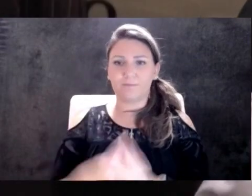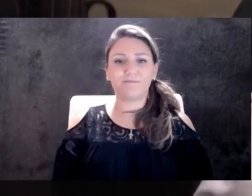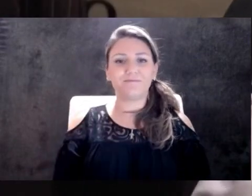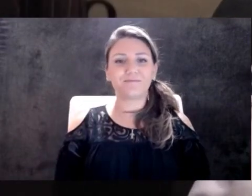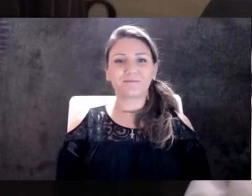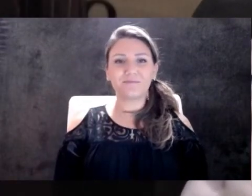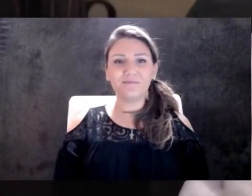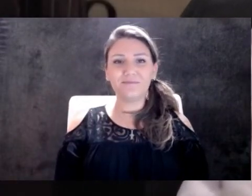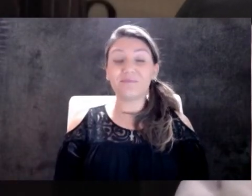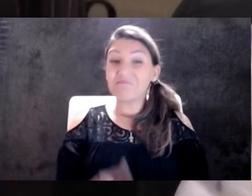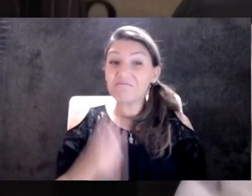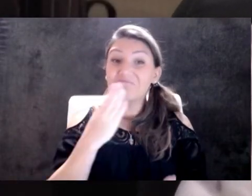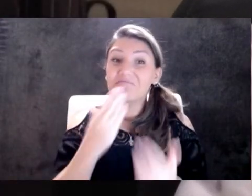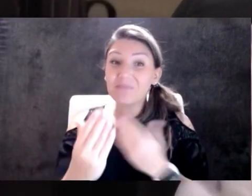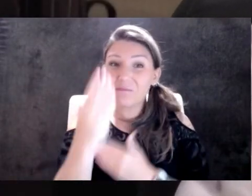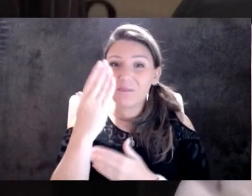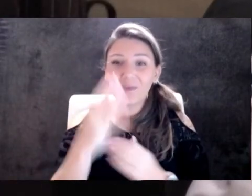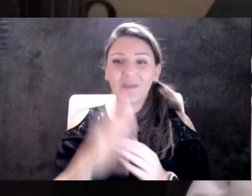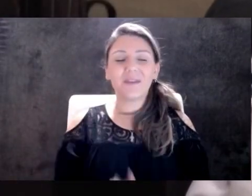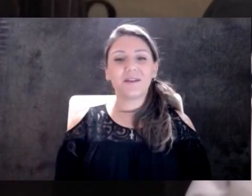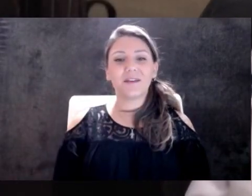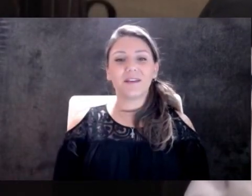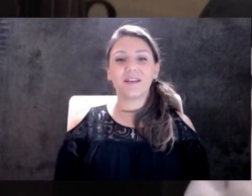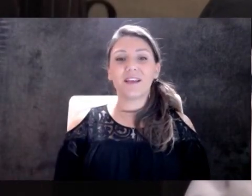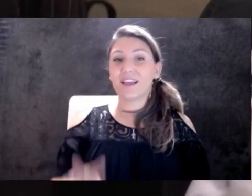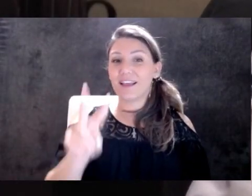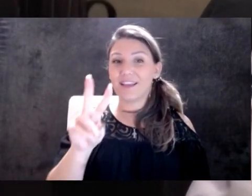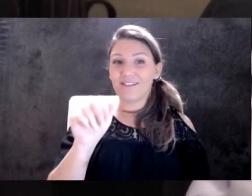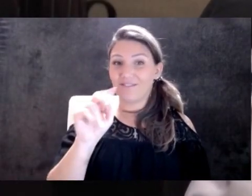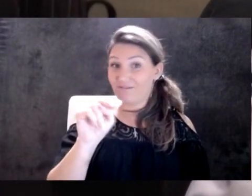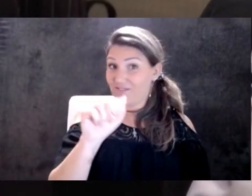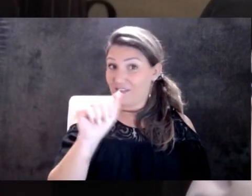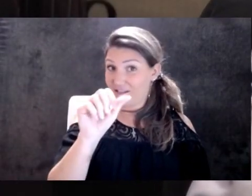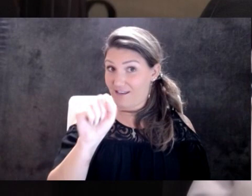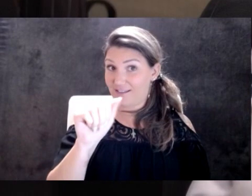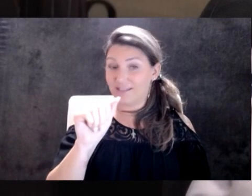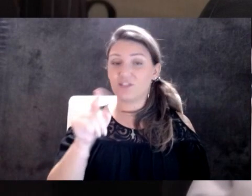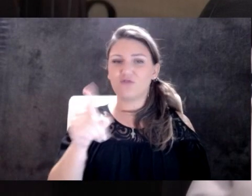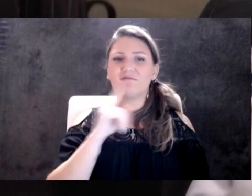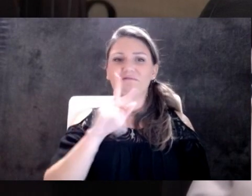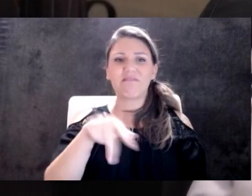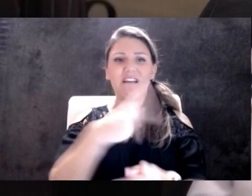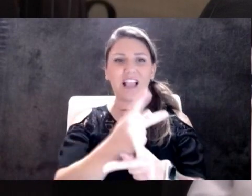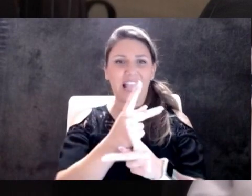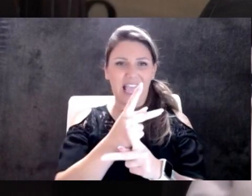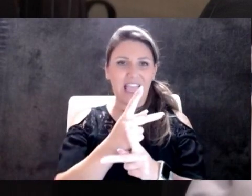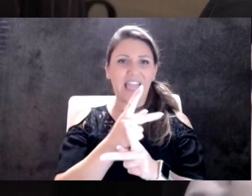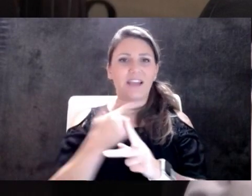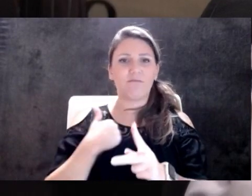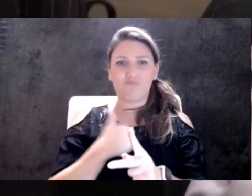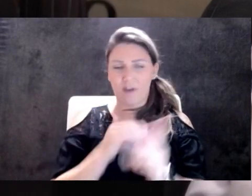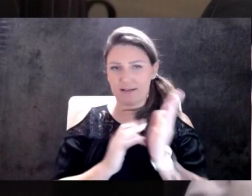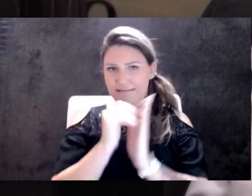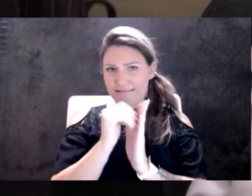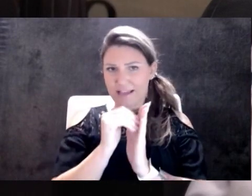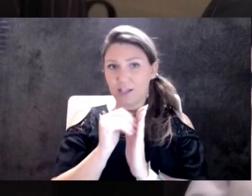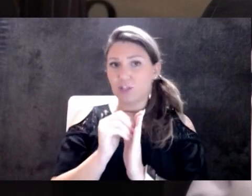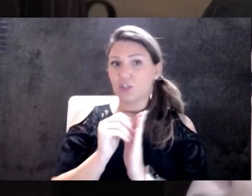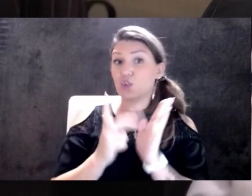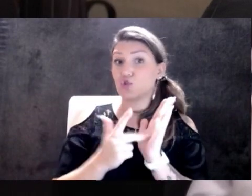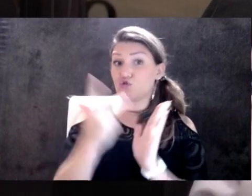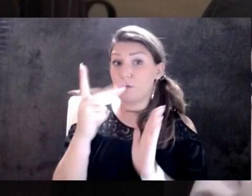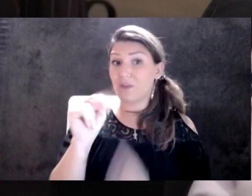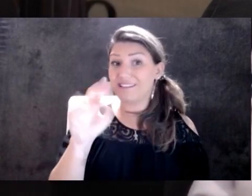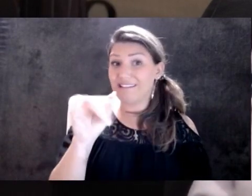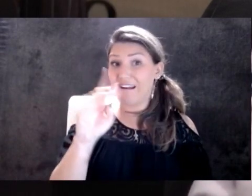Good morning. So Vanessa has a kind of breast cancer that's called triple negative breast cancer that is typically associated